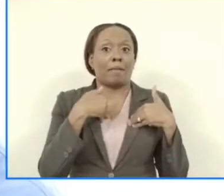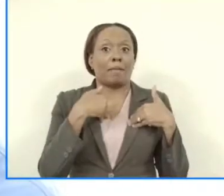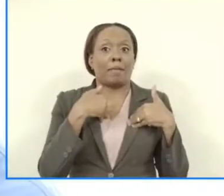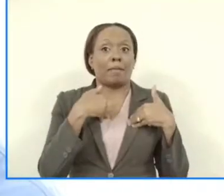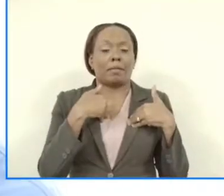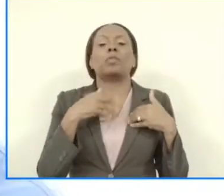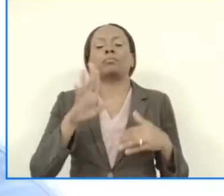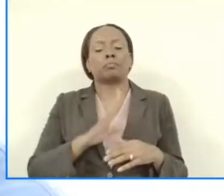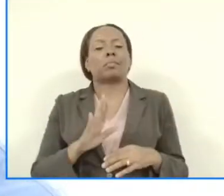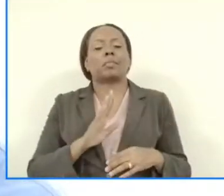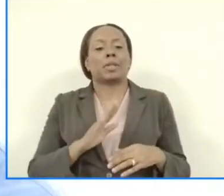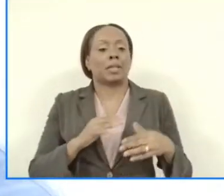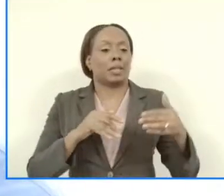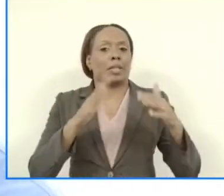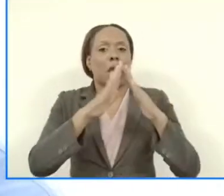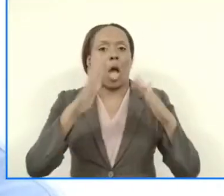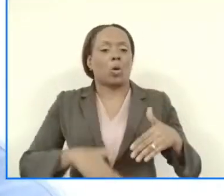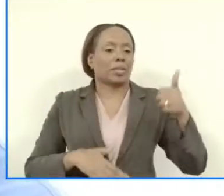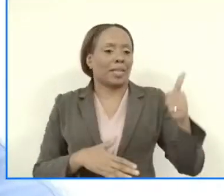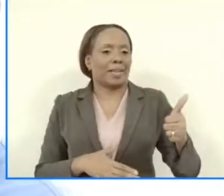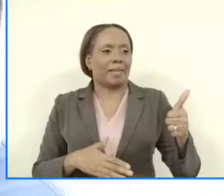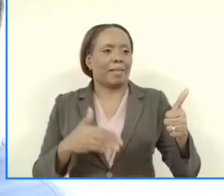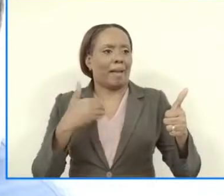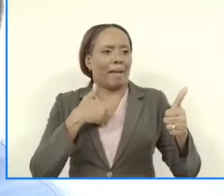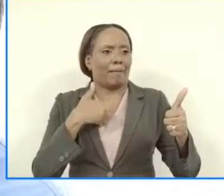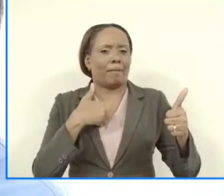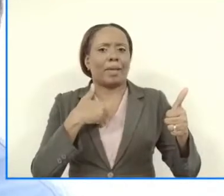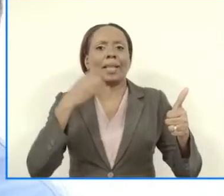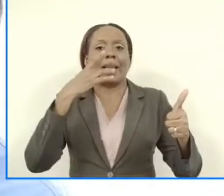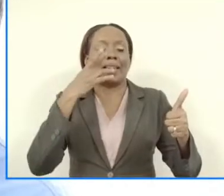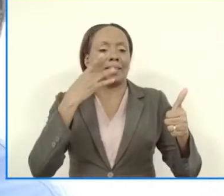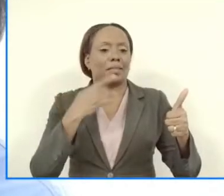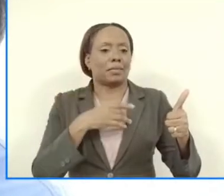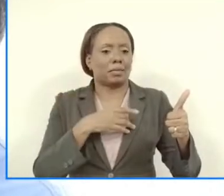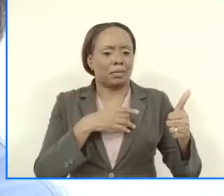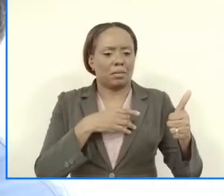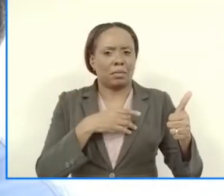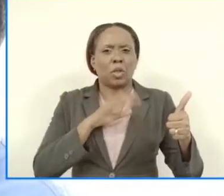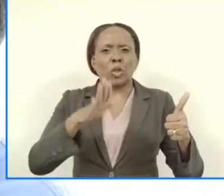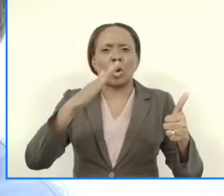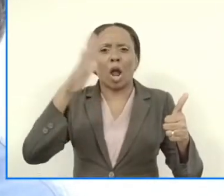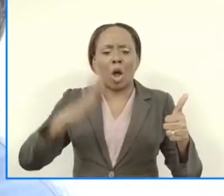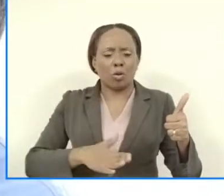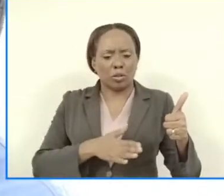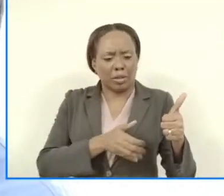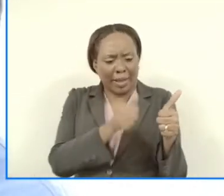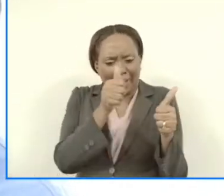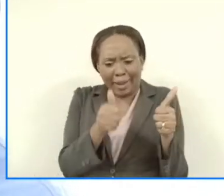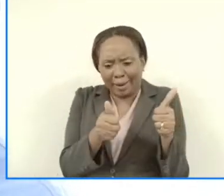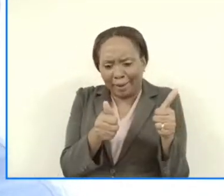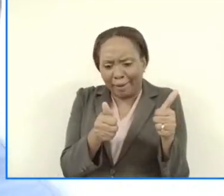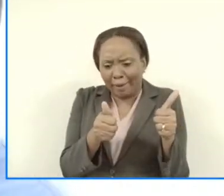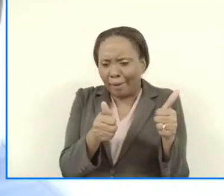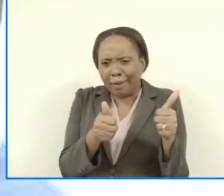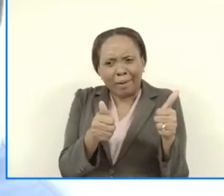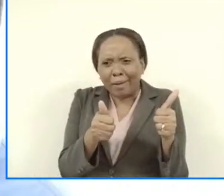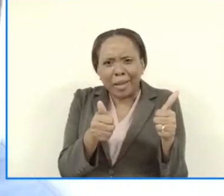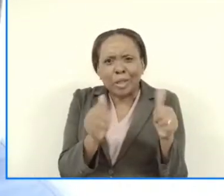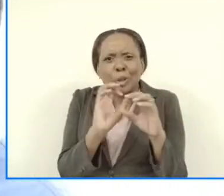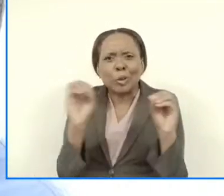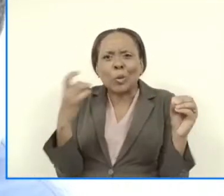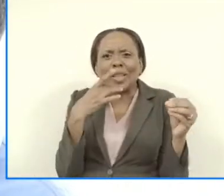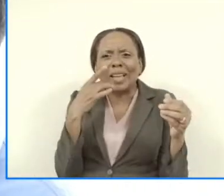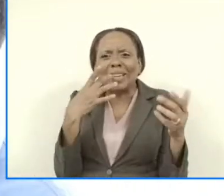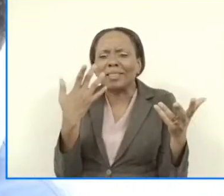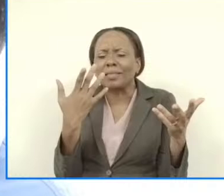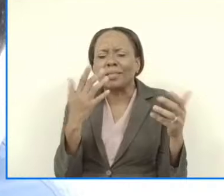how do you you went through the list of how you prioritize restorations, but can you